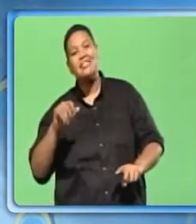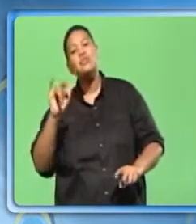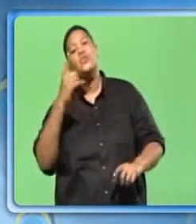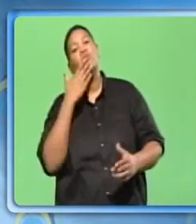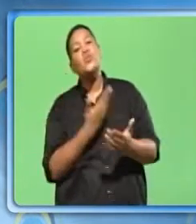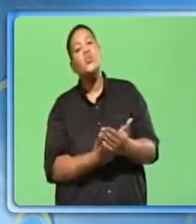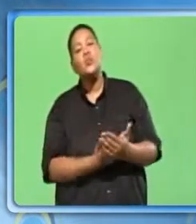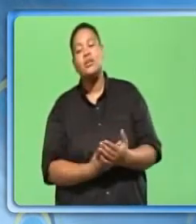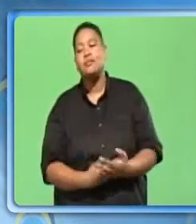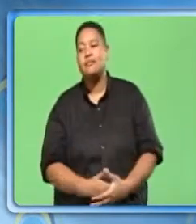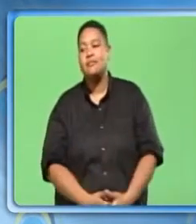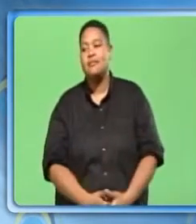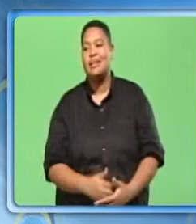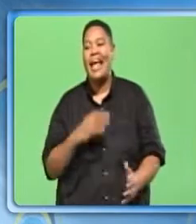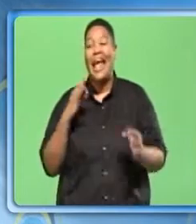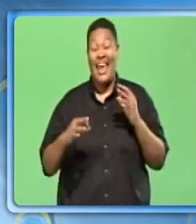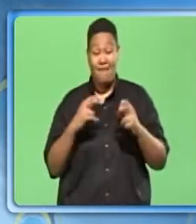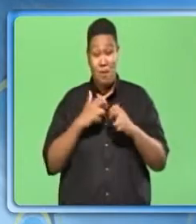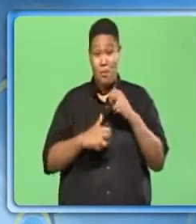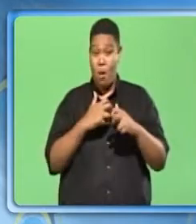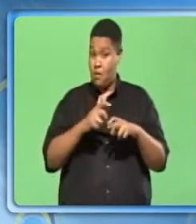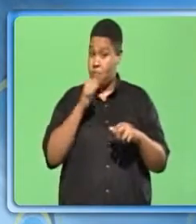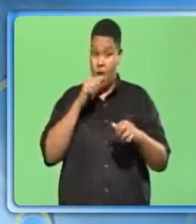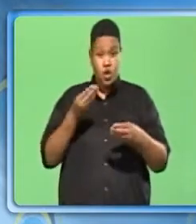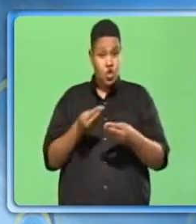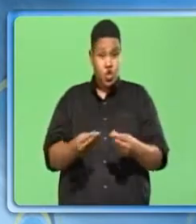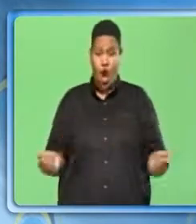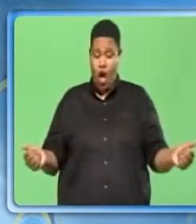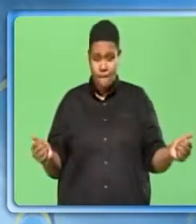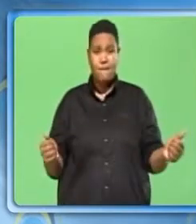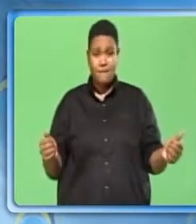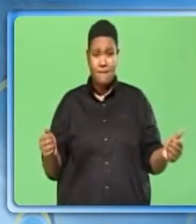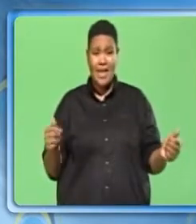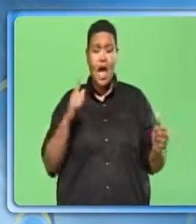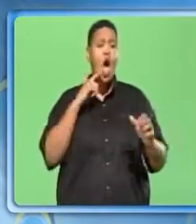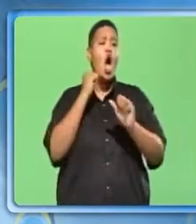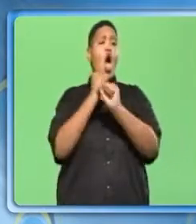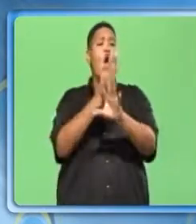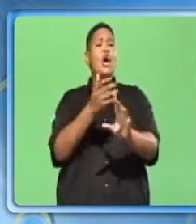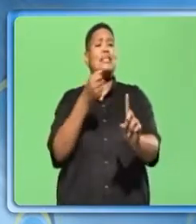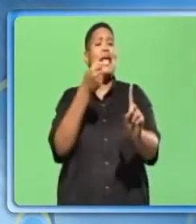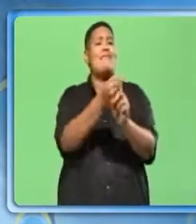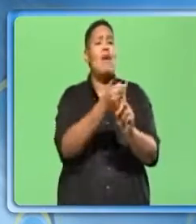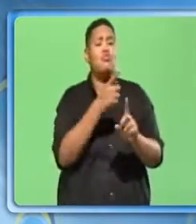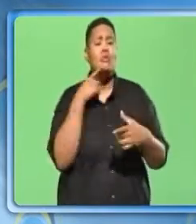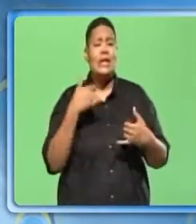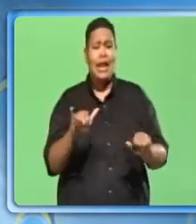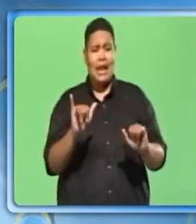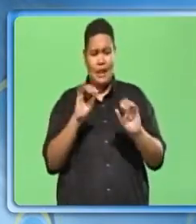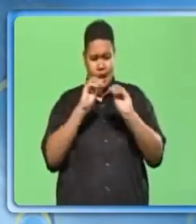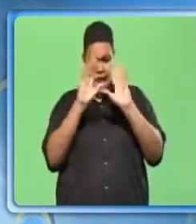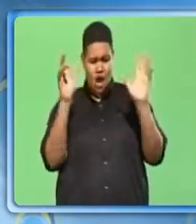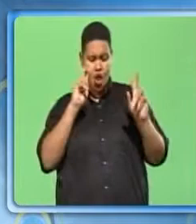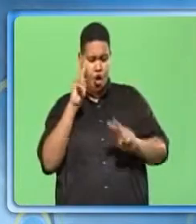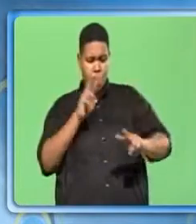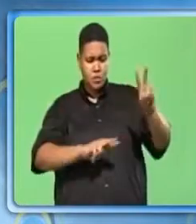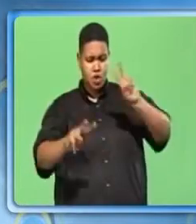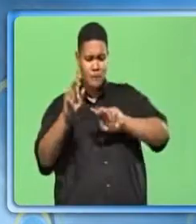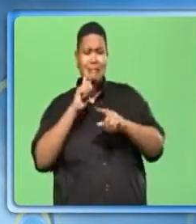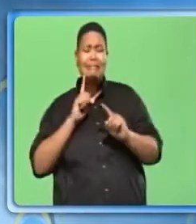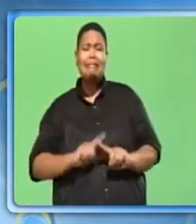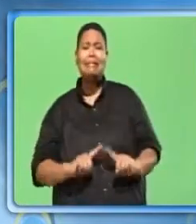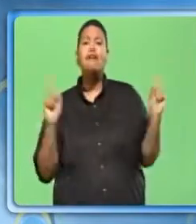good. If the problem is not solved and the cause and effect clearly observed and explained are